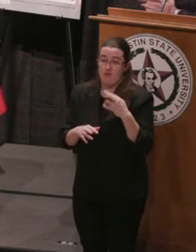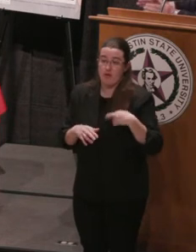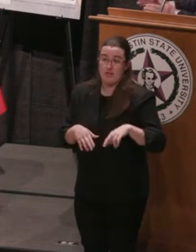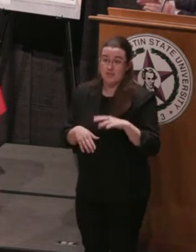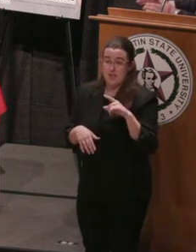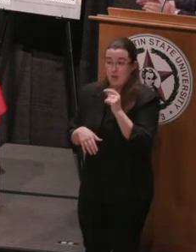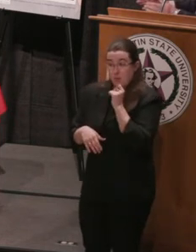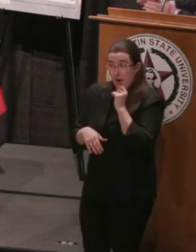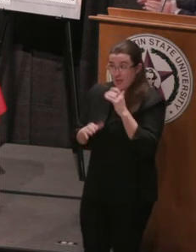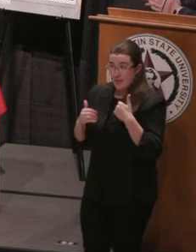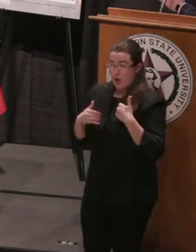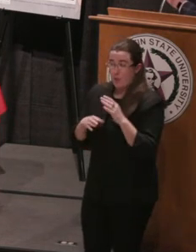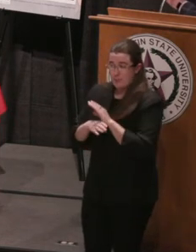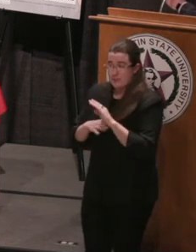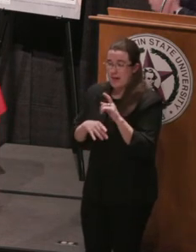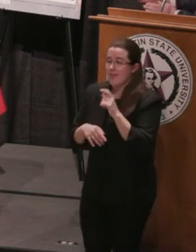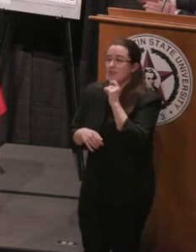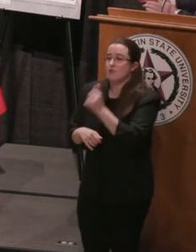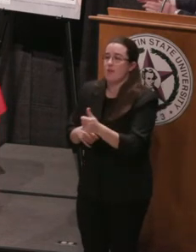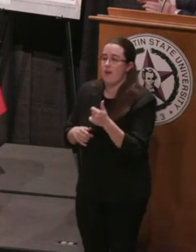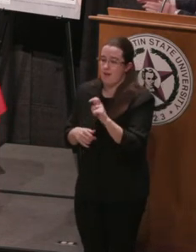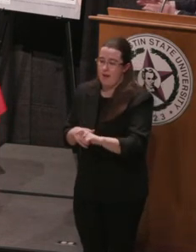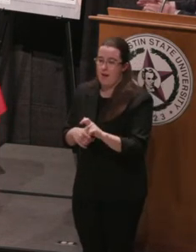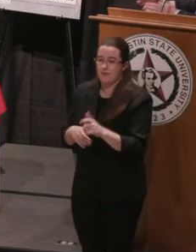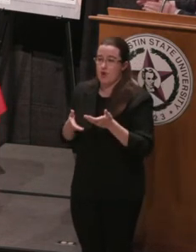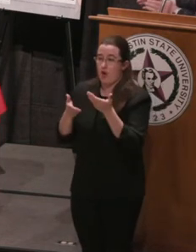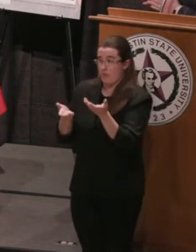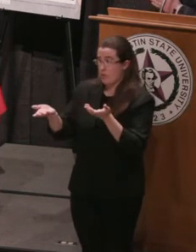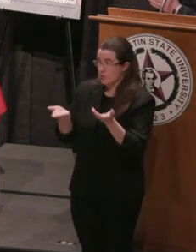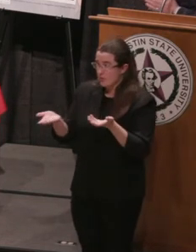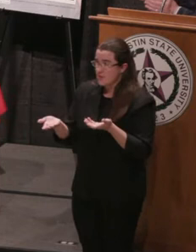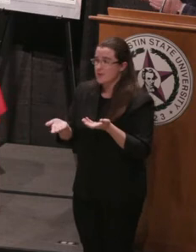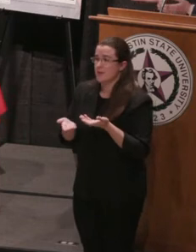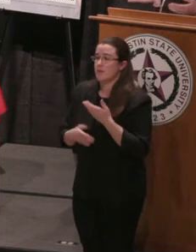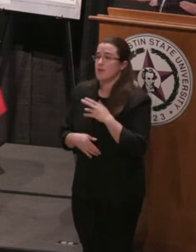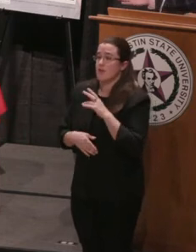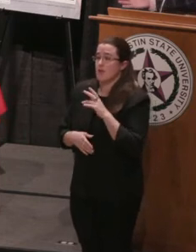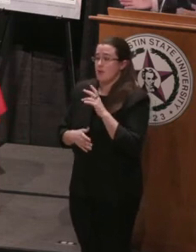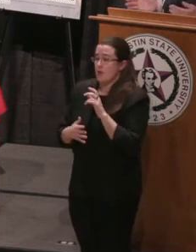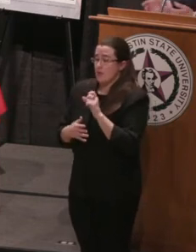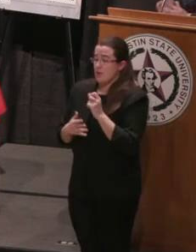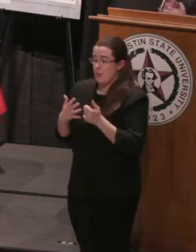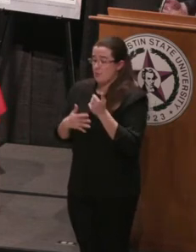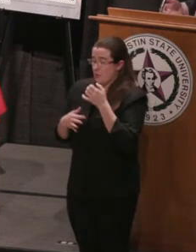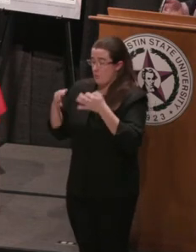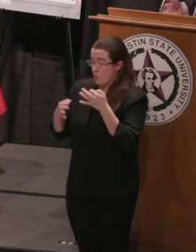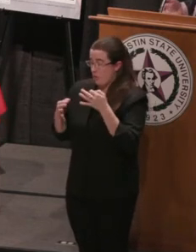are a privately owned business and they do not have to offer those services. The U.S. Supreme Court ruled on